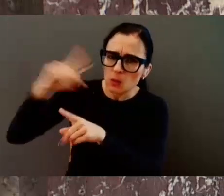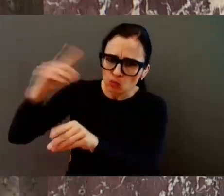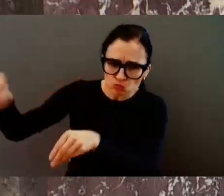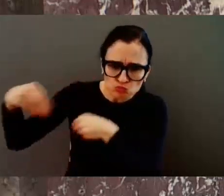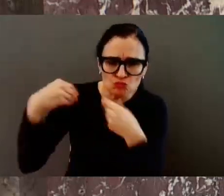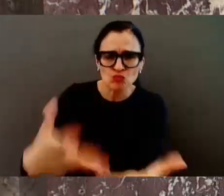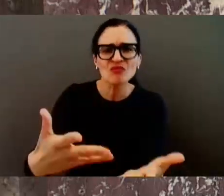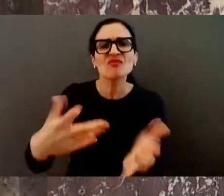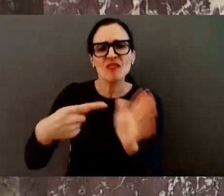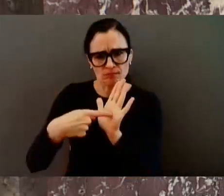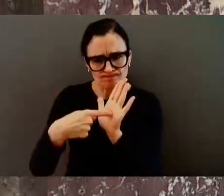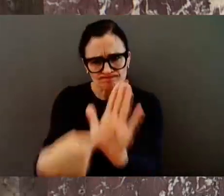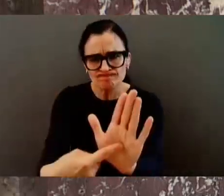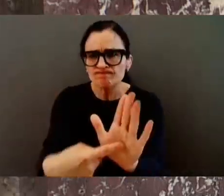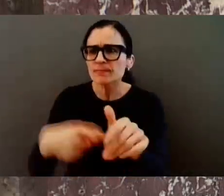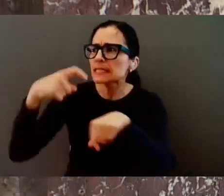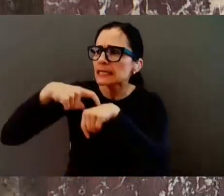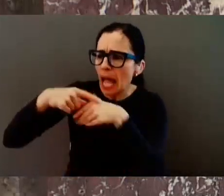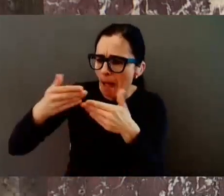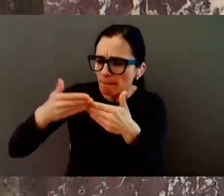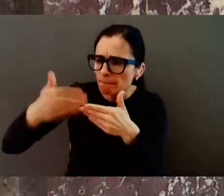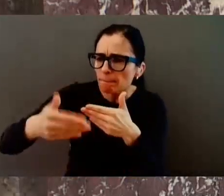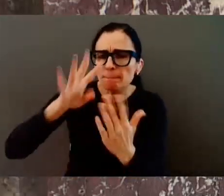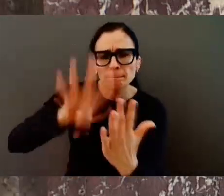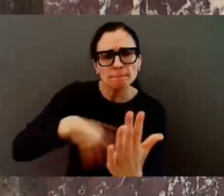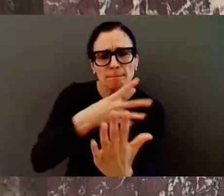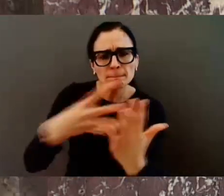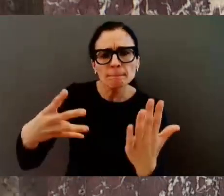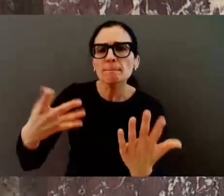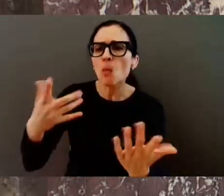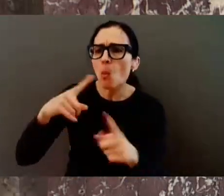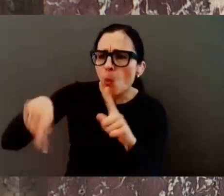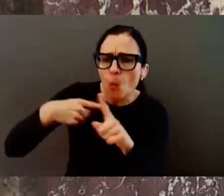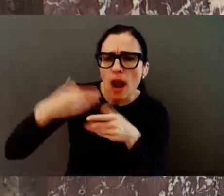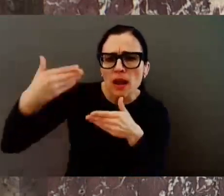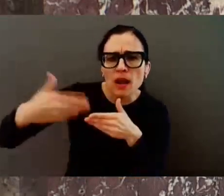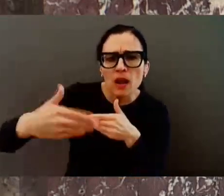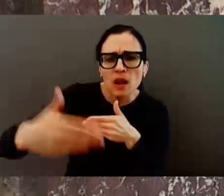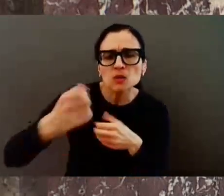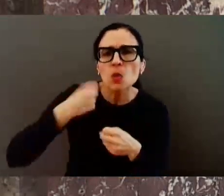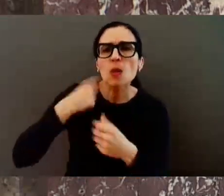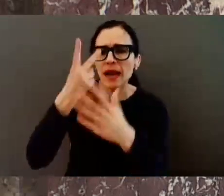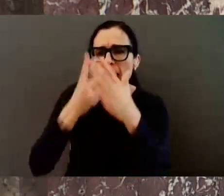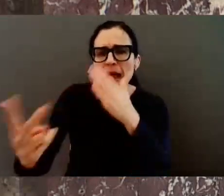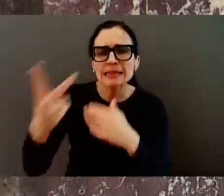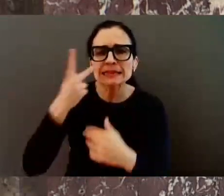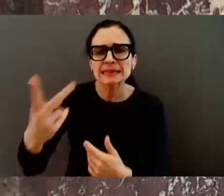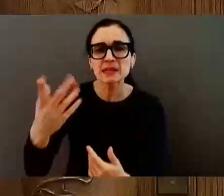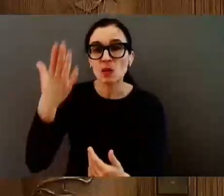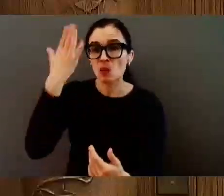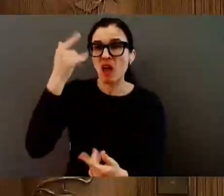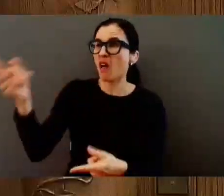of we're deeply committed and we care, because that's not cutting it anymore.